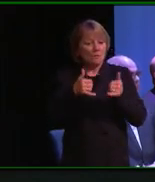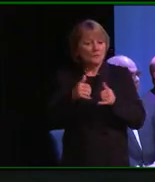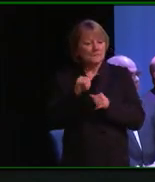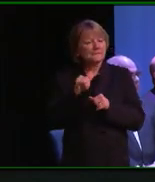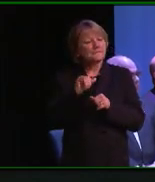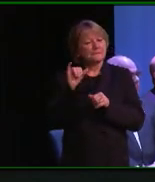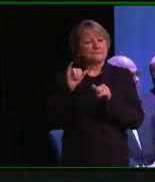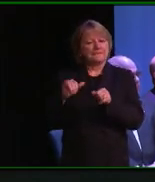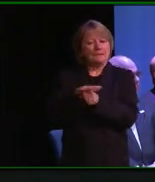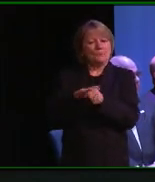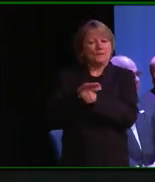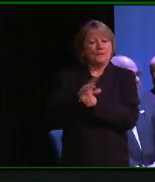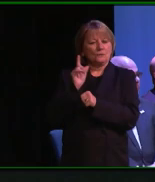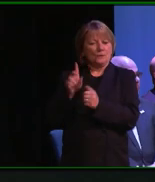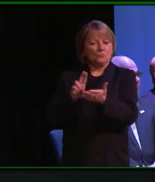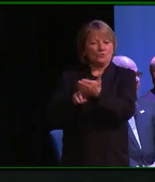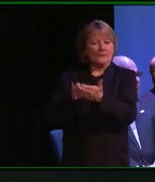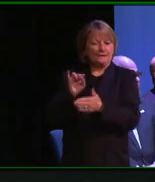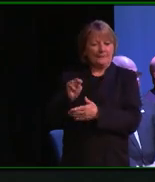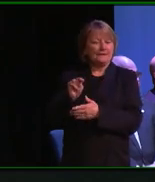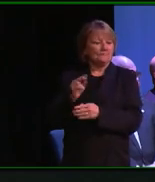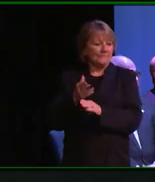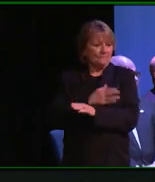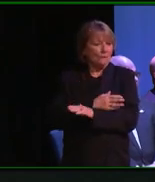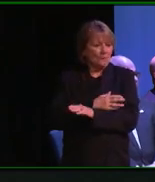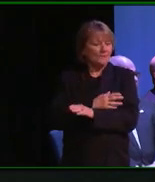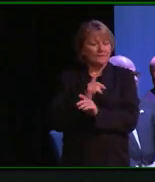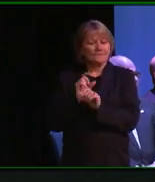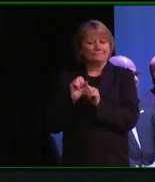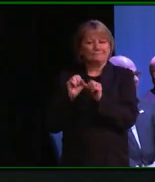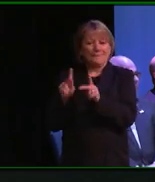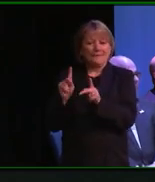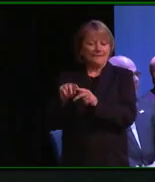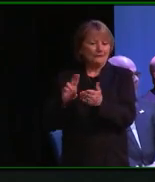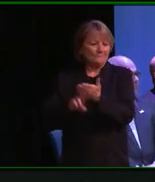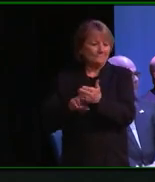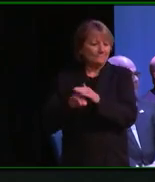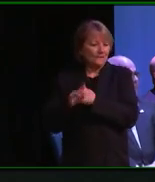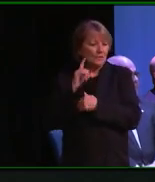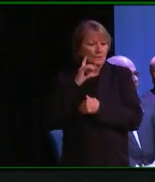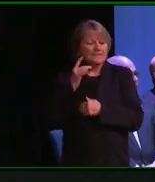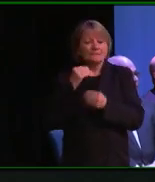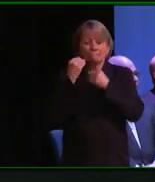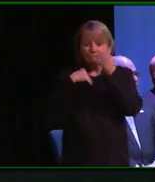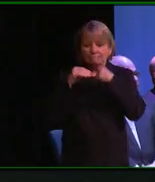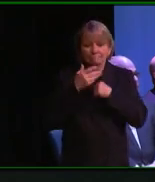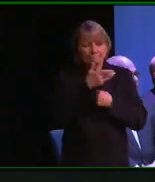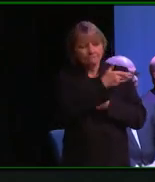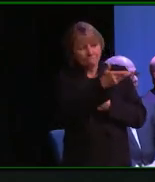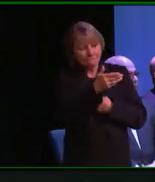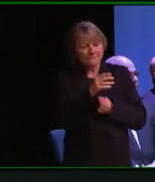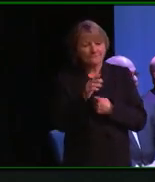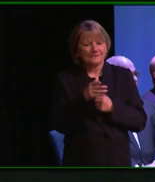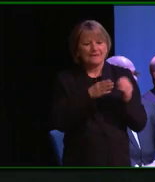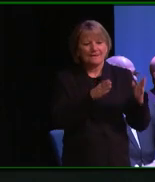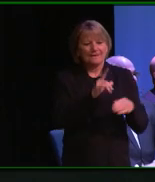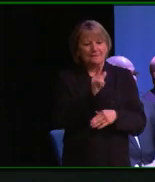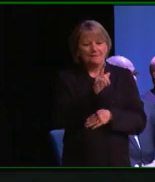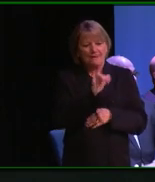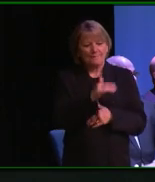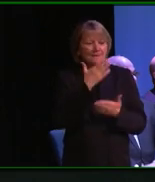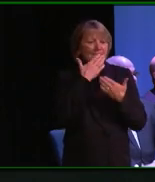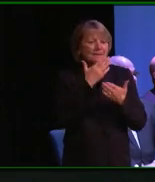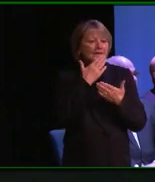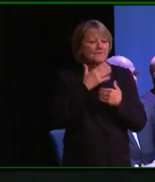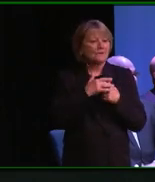in before the event. As you exit the theater, you will find a reception with snacks and refreshments in the lobby. Special thank